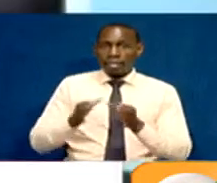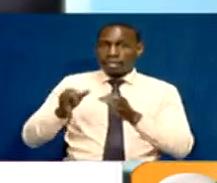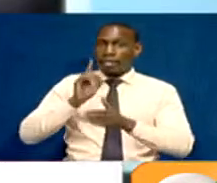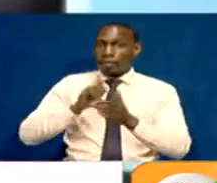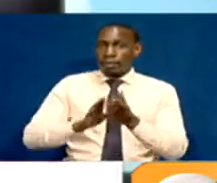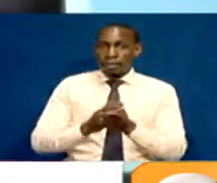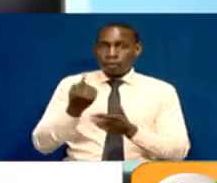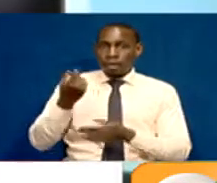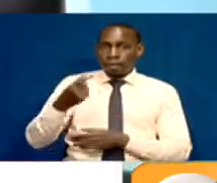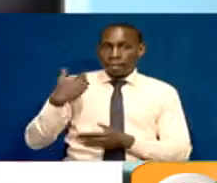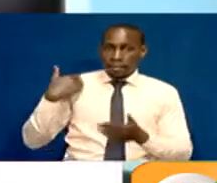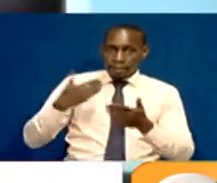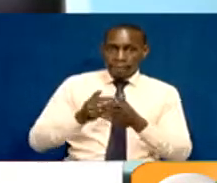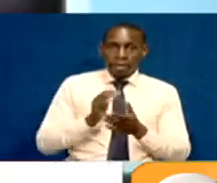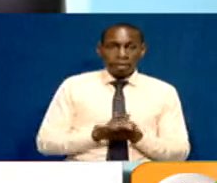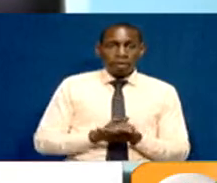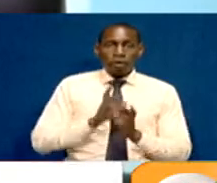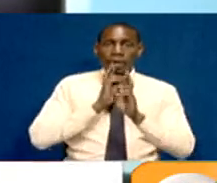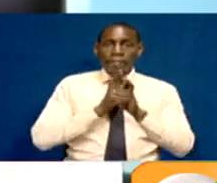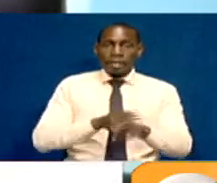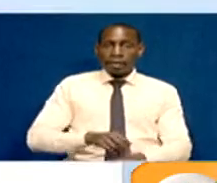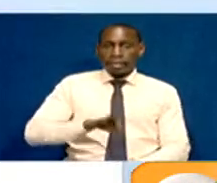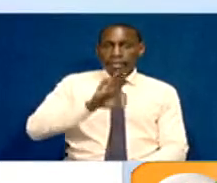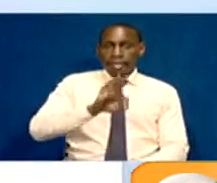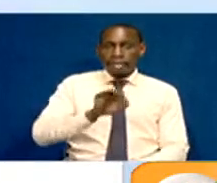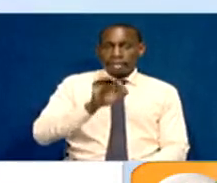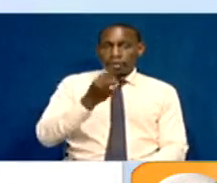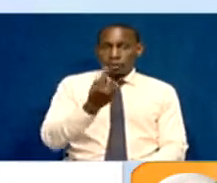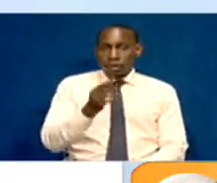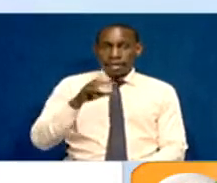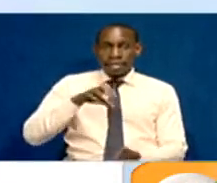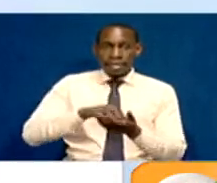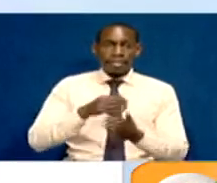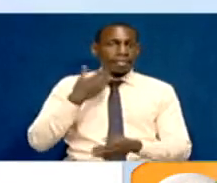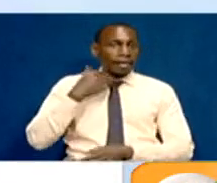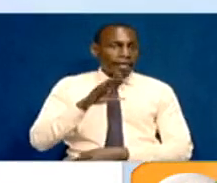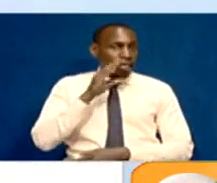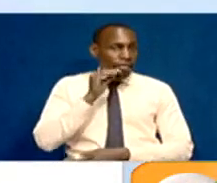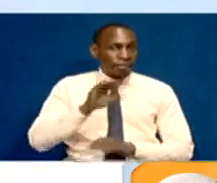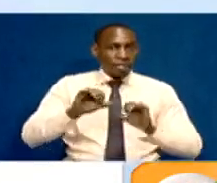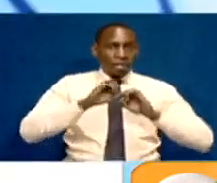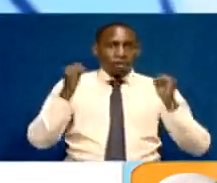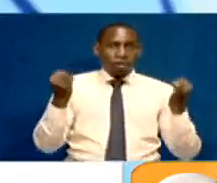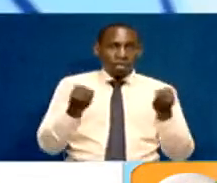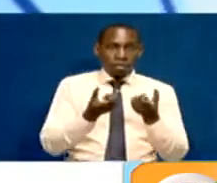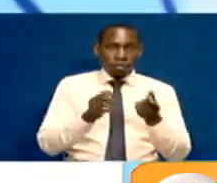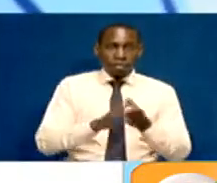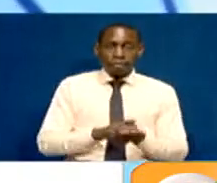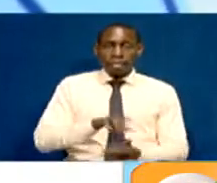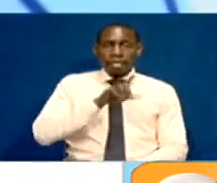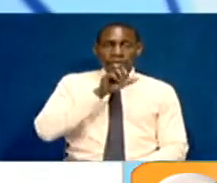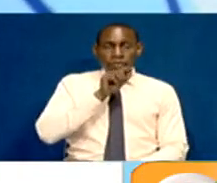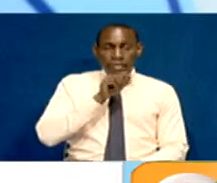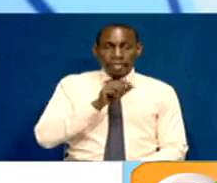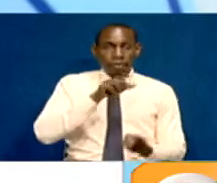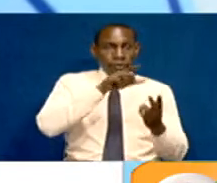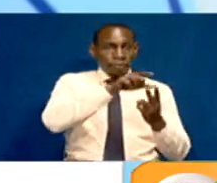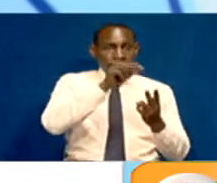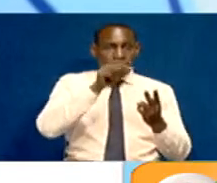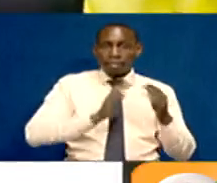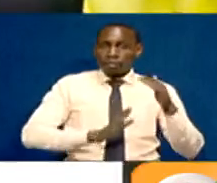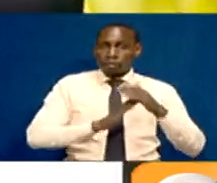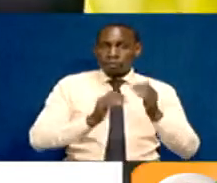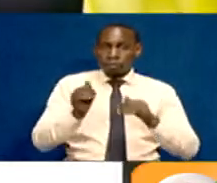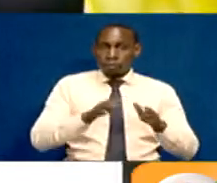in the last 1 month, they have recorded 31 cases of hate speech on social media, with Twitter identified as the